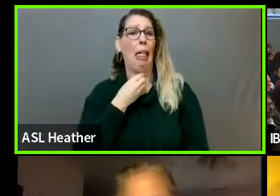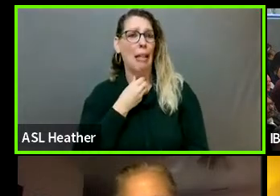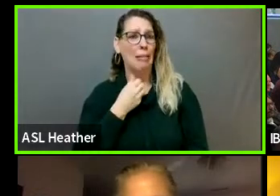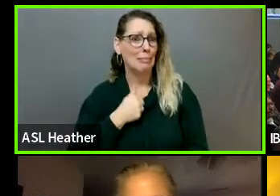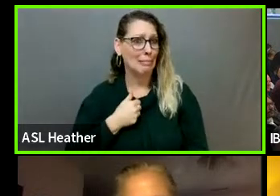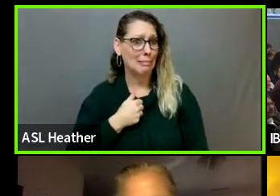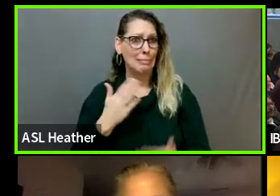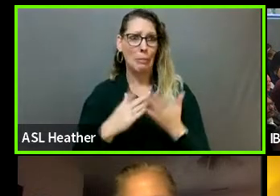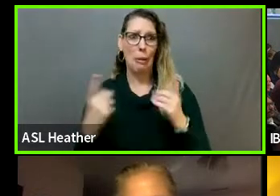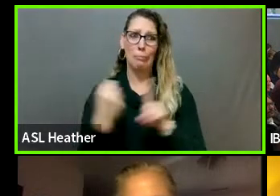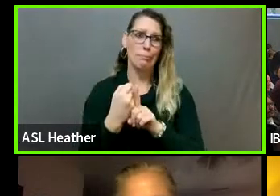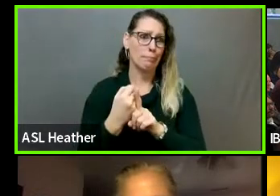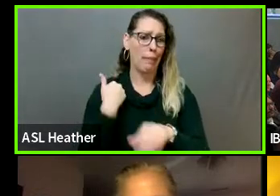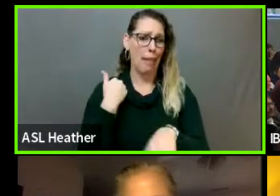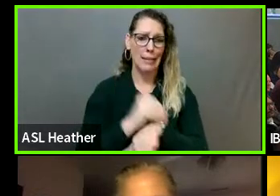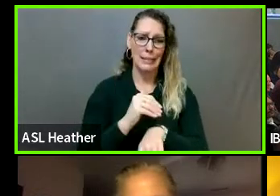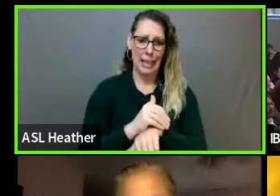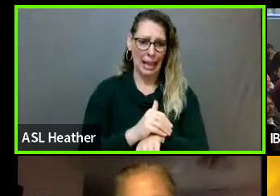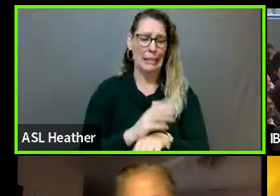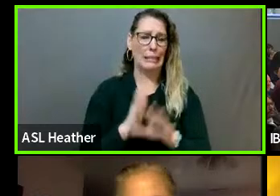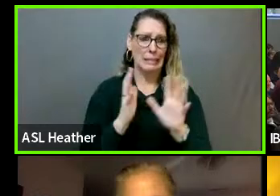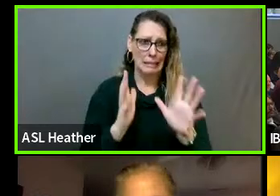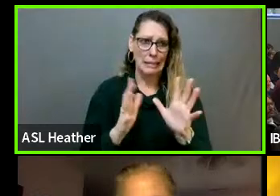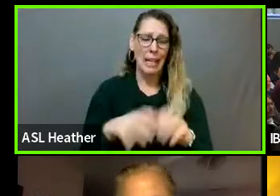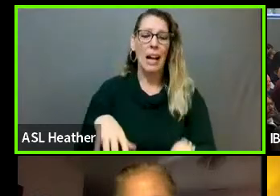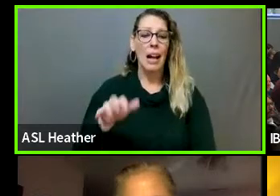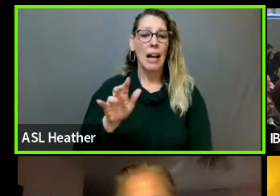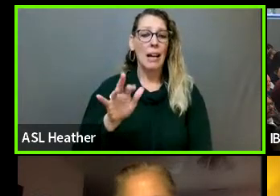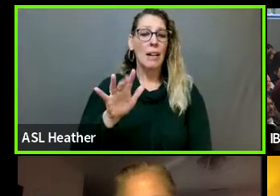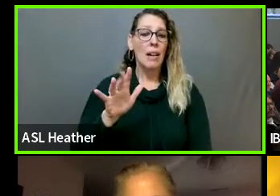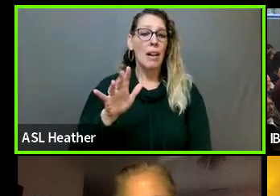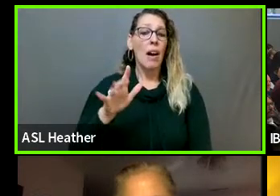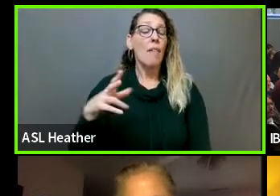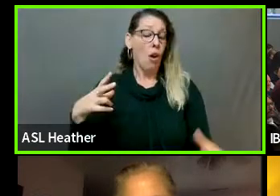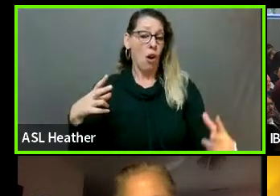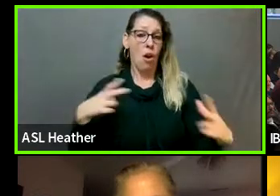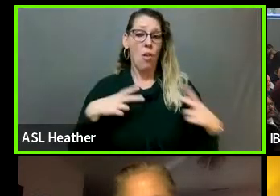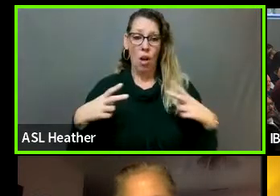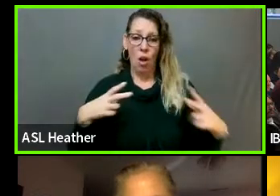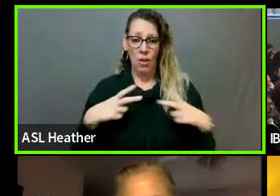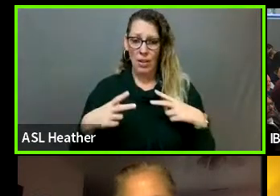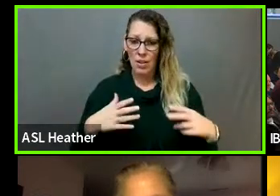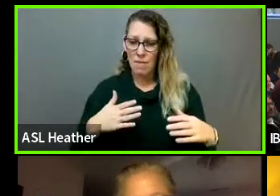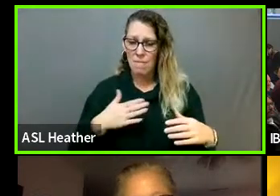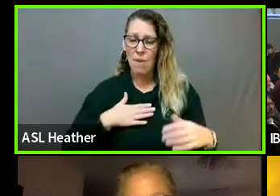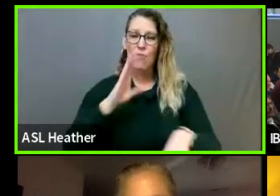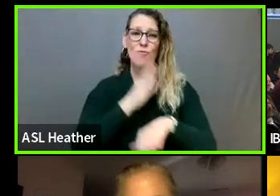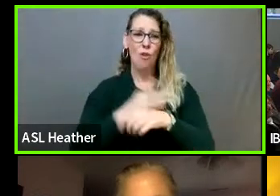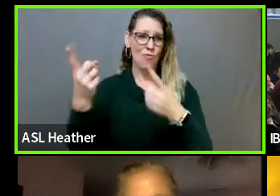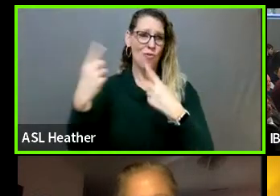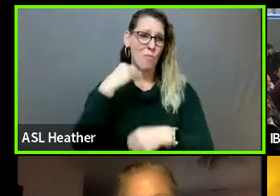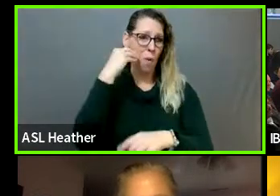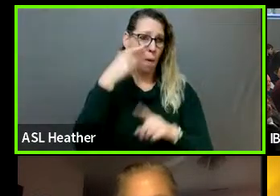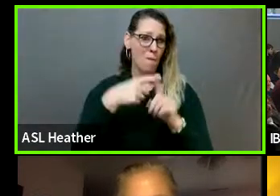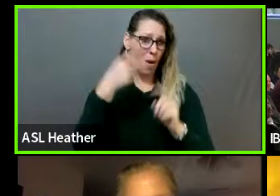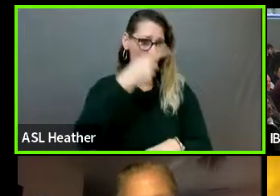something hit me hard. For the holidays, my daughters come from Hawaii and my sons